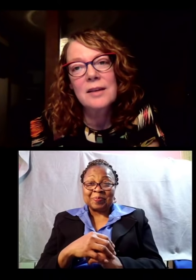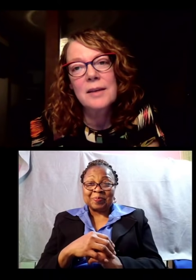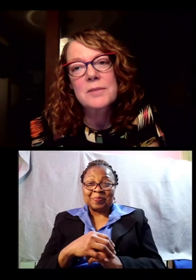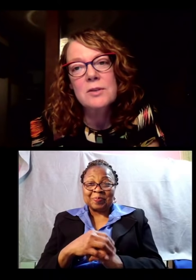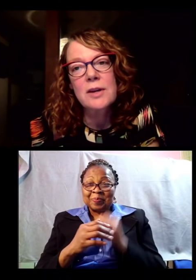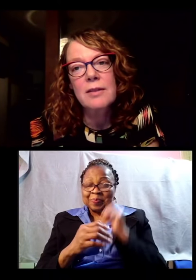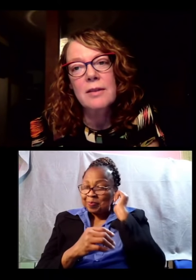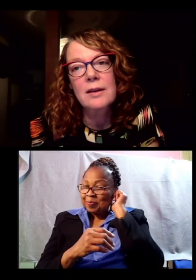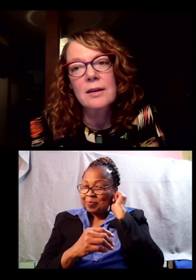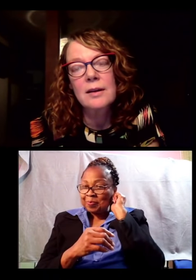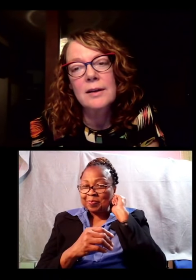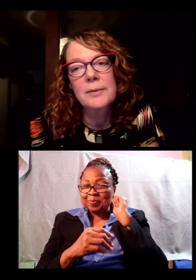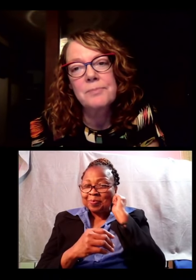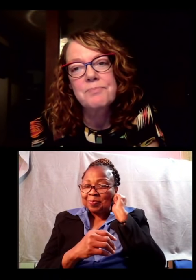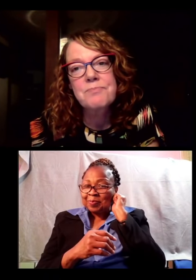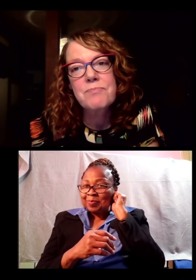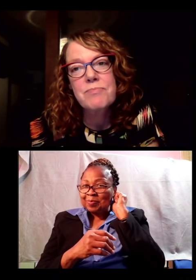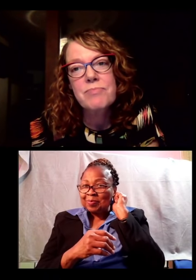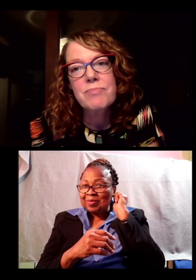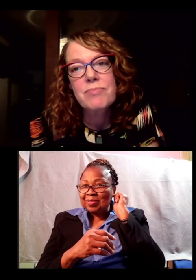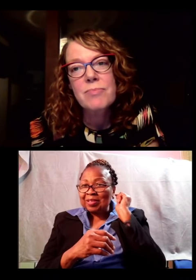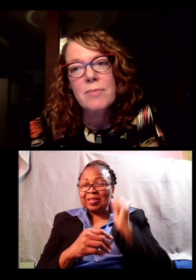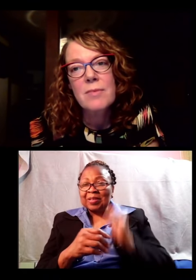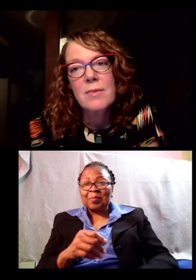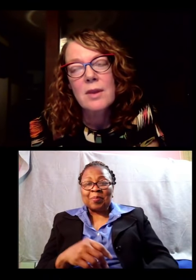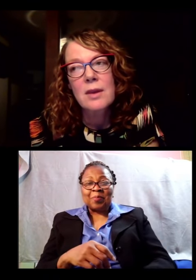You know, I'm struck that